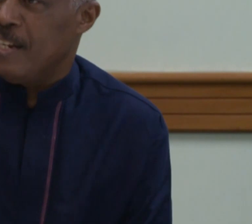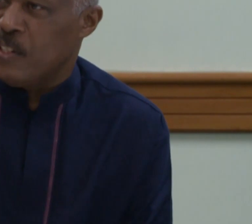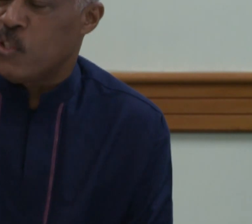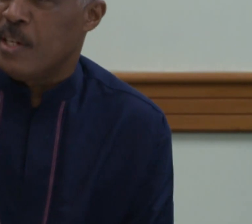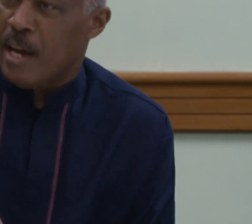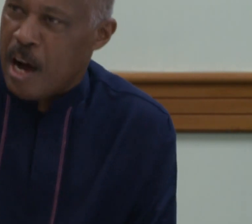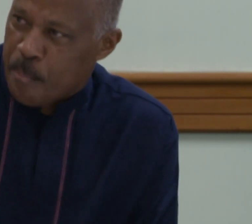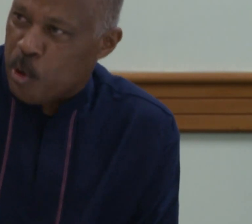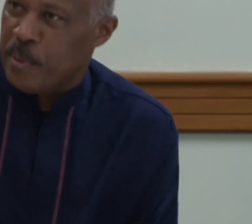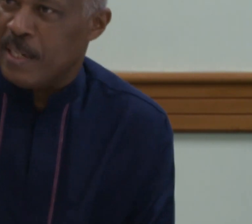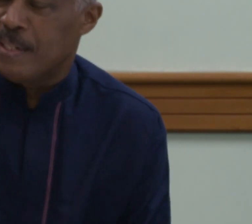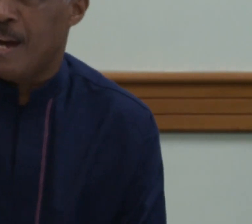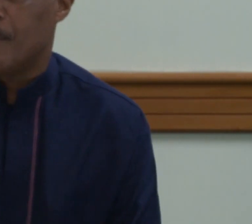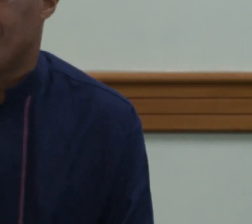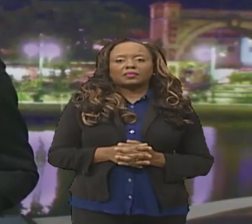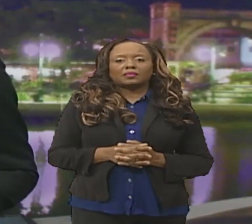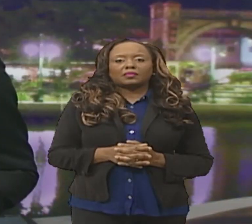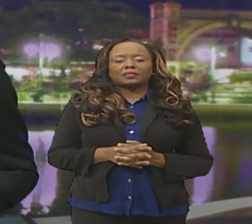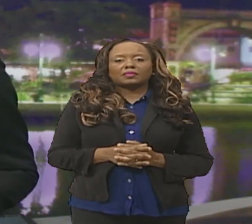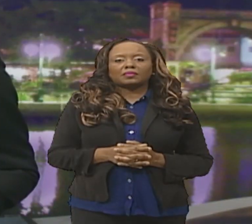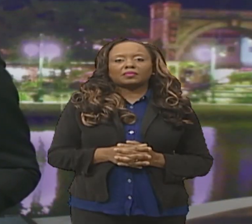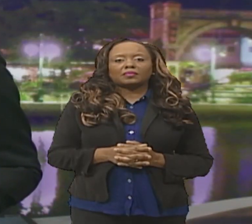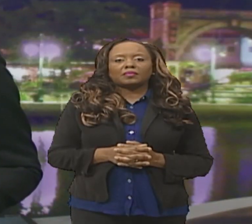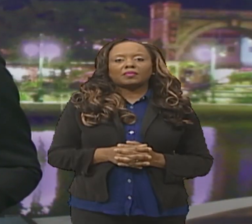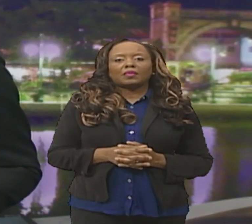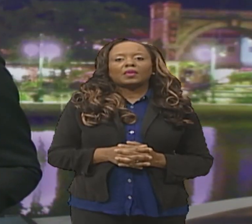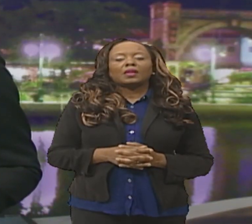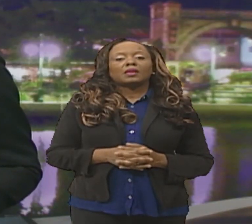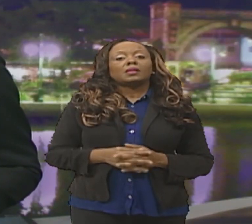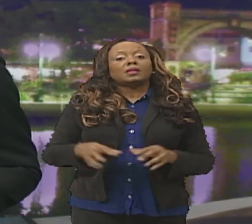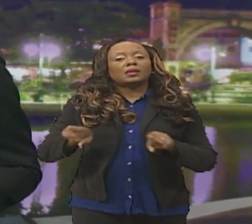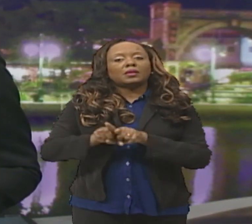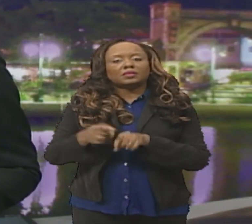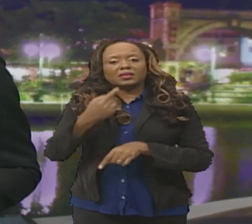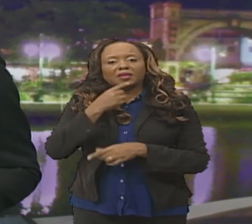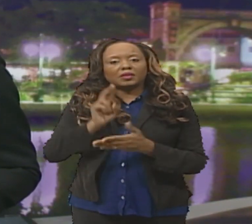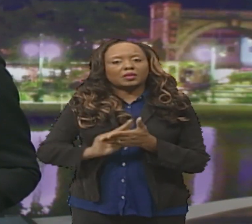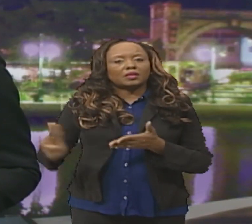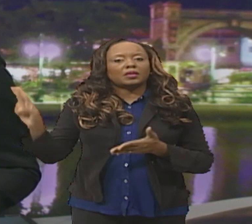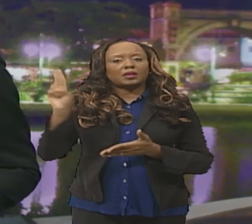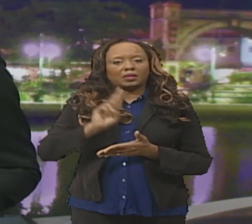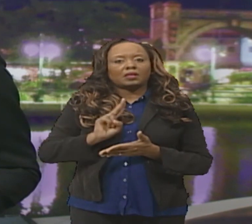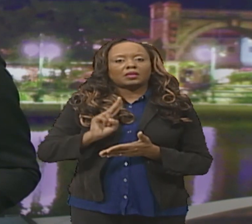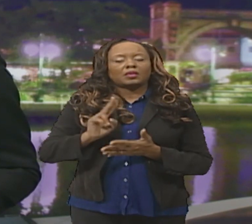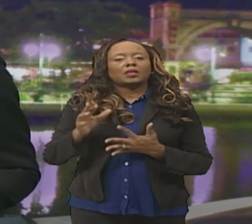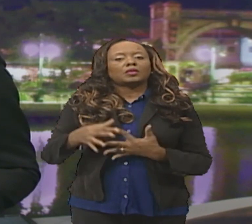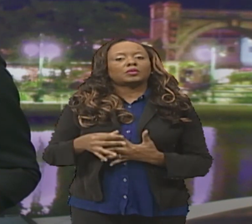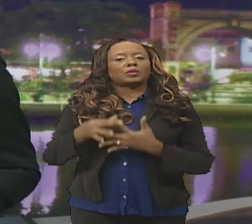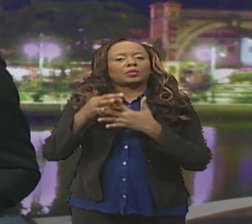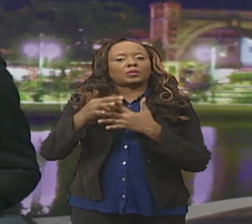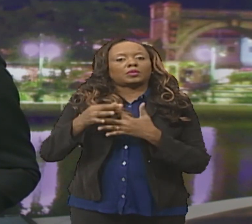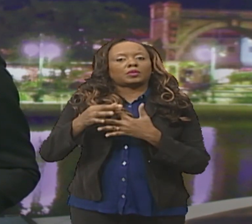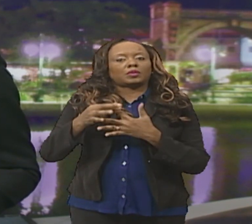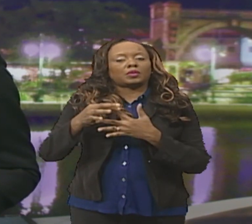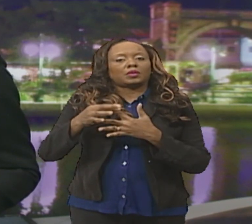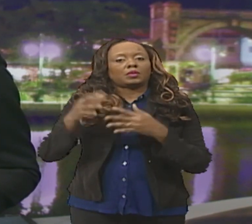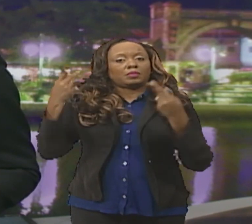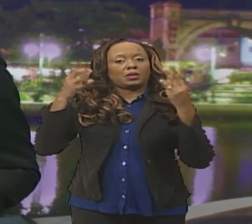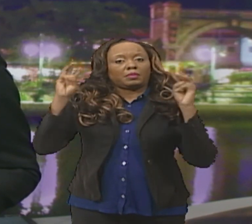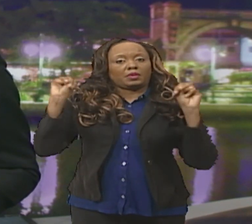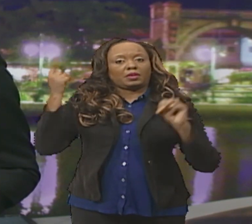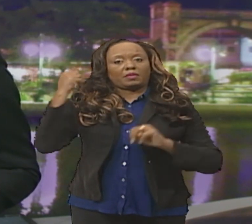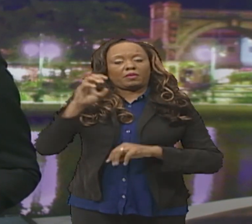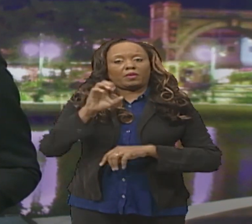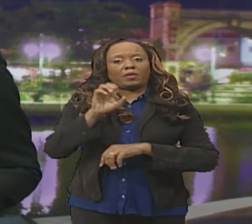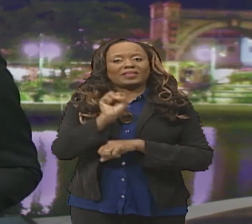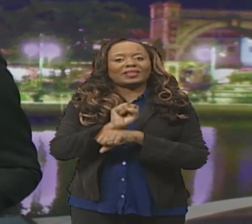that is appropriate. The UWI Vice Chancellor also notes the UWI has appointed Prime Minister of St.